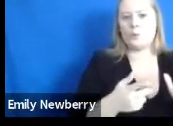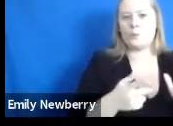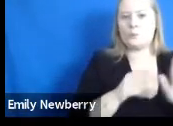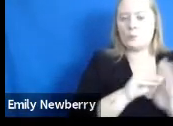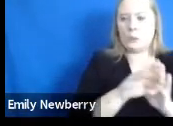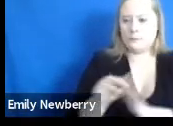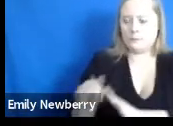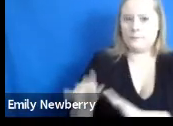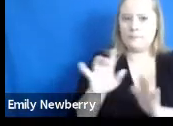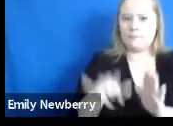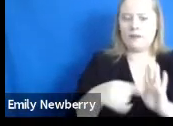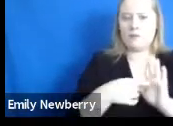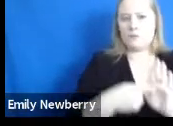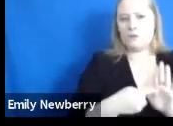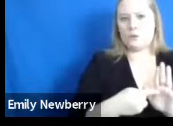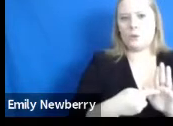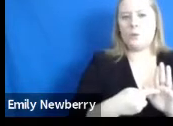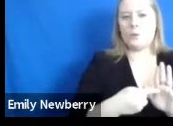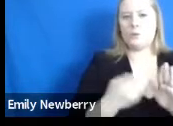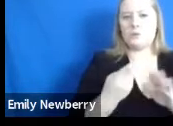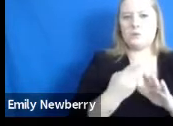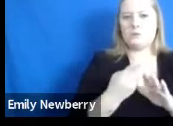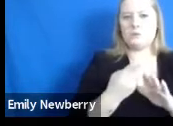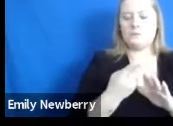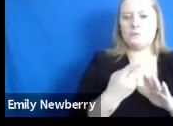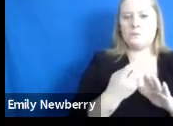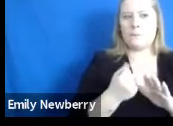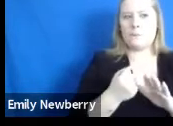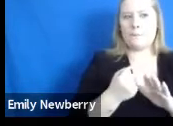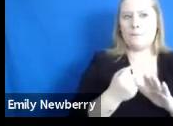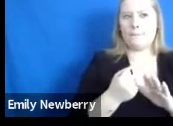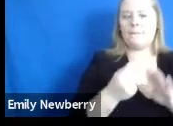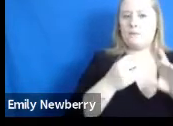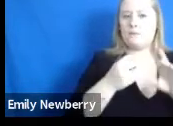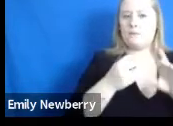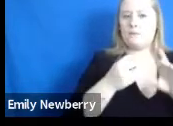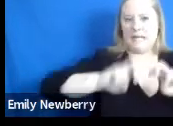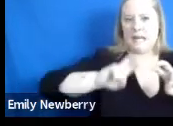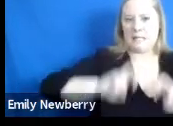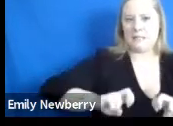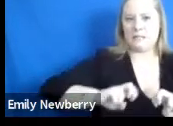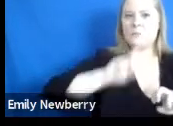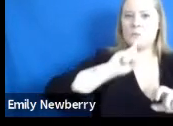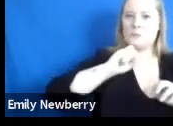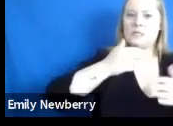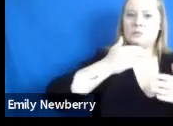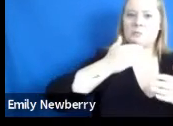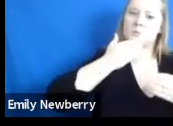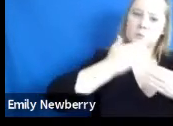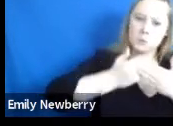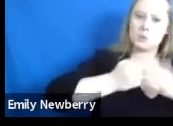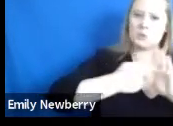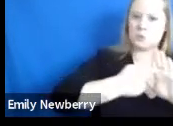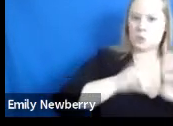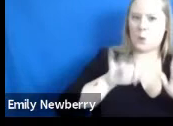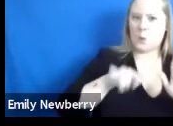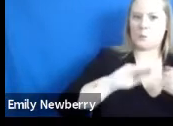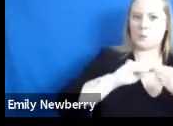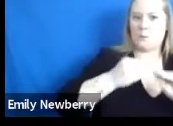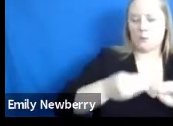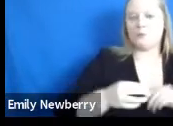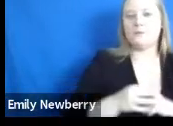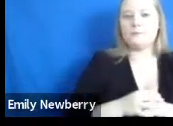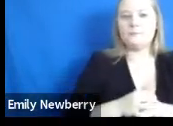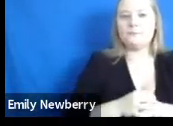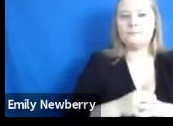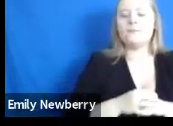we are using for immediate analysis was performing well in the field. So these are the spatial